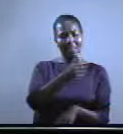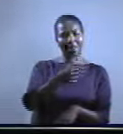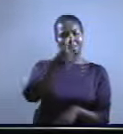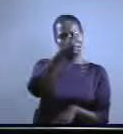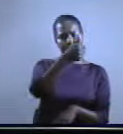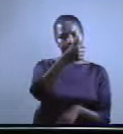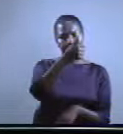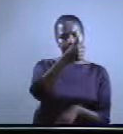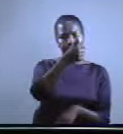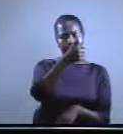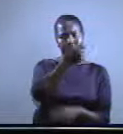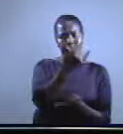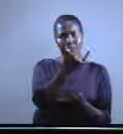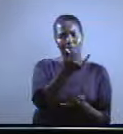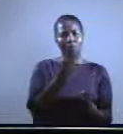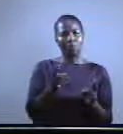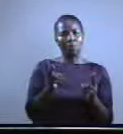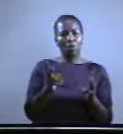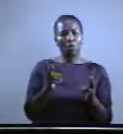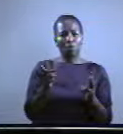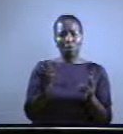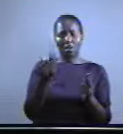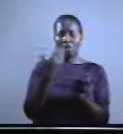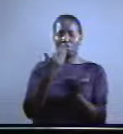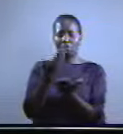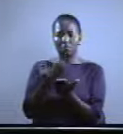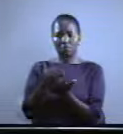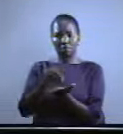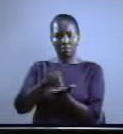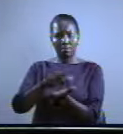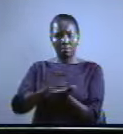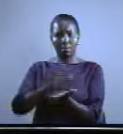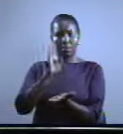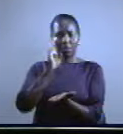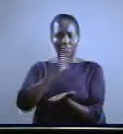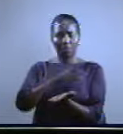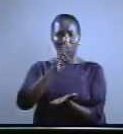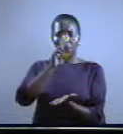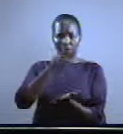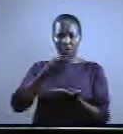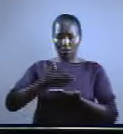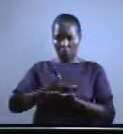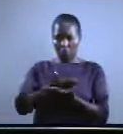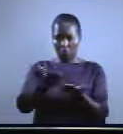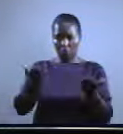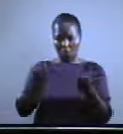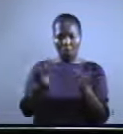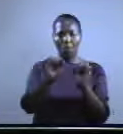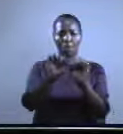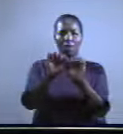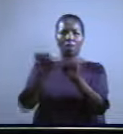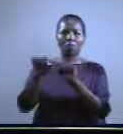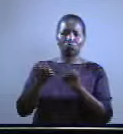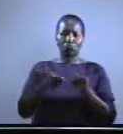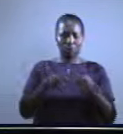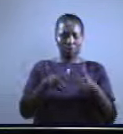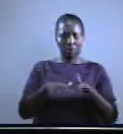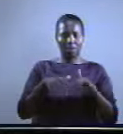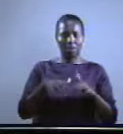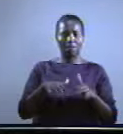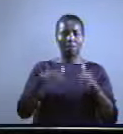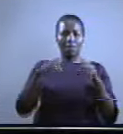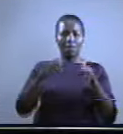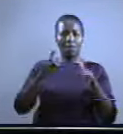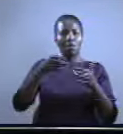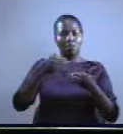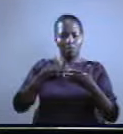Alliance. Ordinarily, a motion without notice requires the unanimous concurrence of all members present in order for